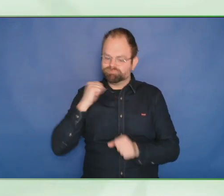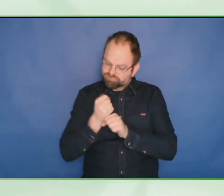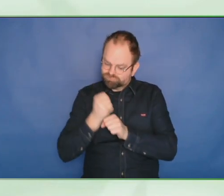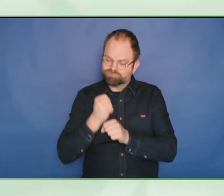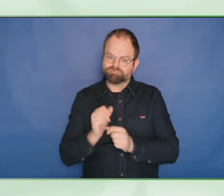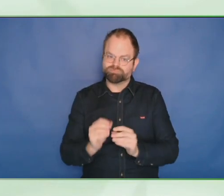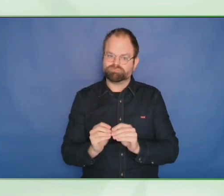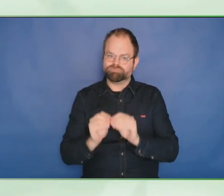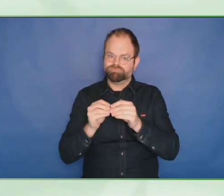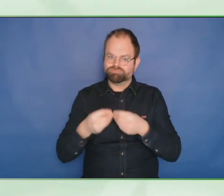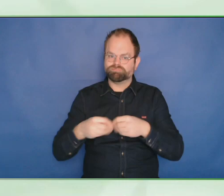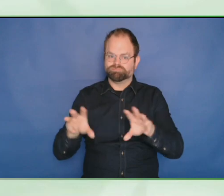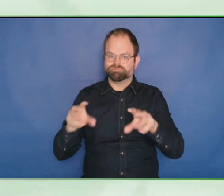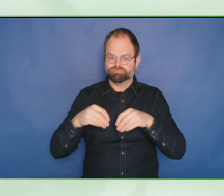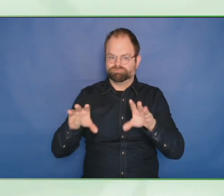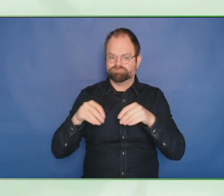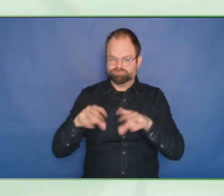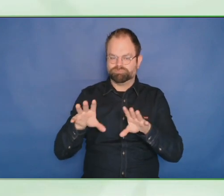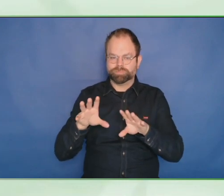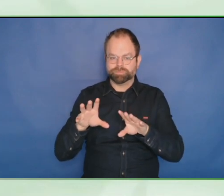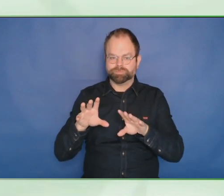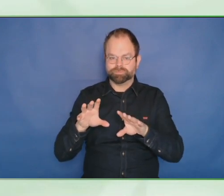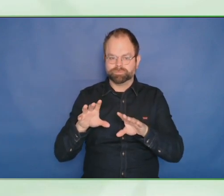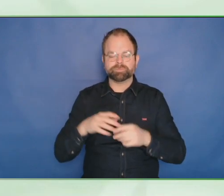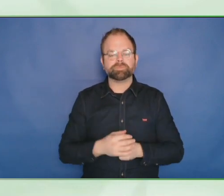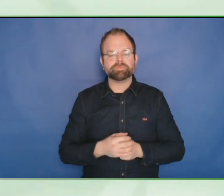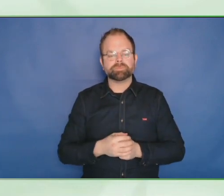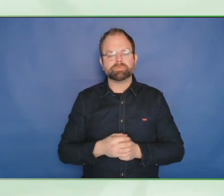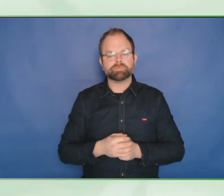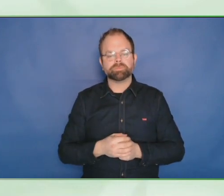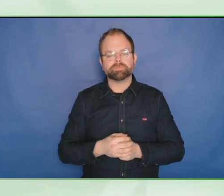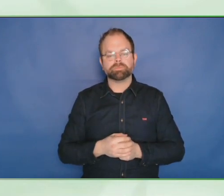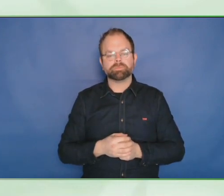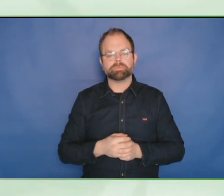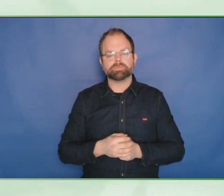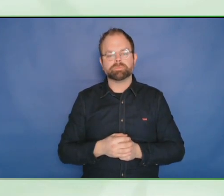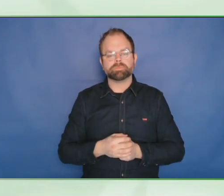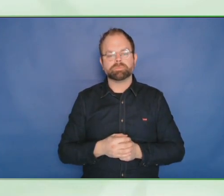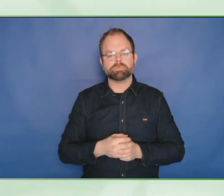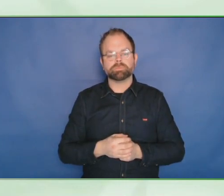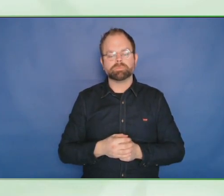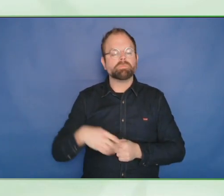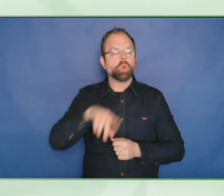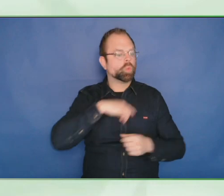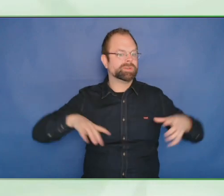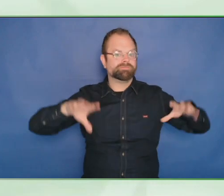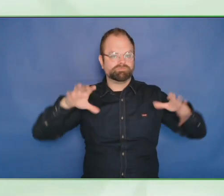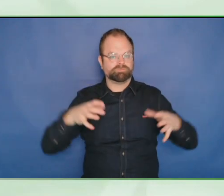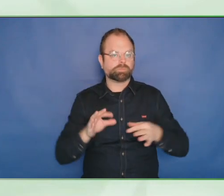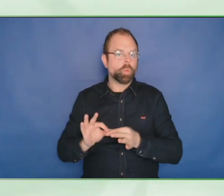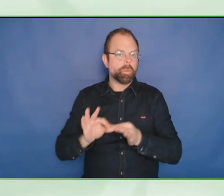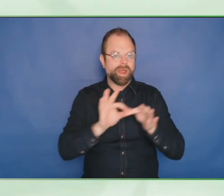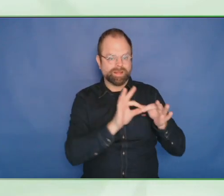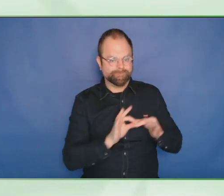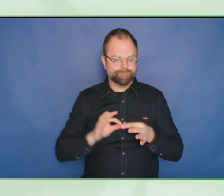compromise with the other. We are a cooperative, and we cooperate together, and